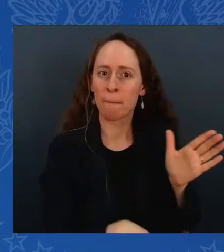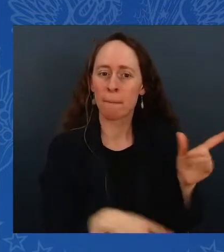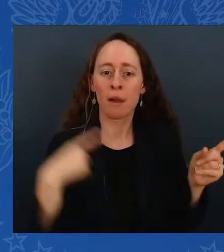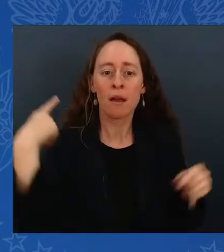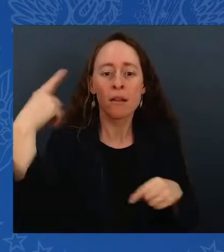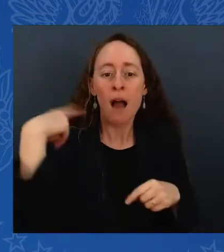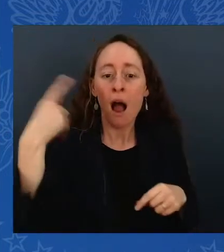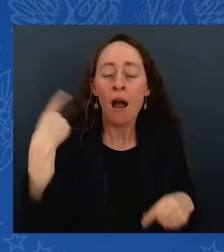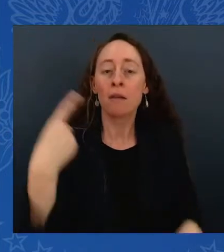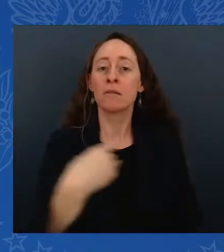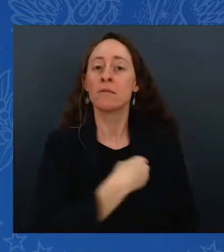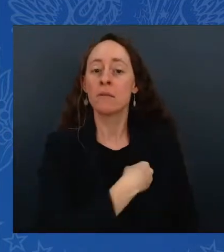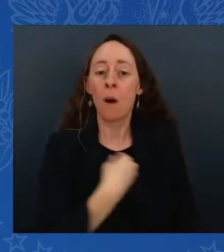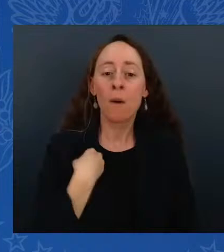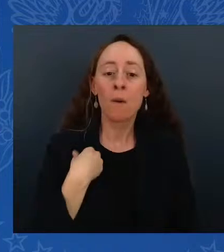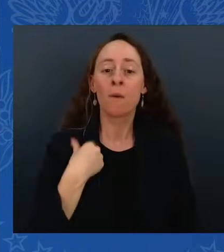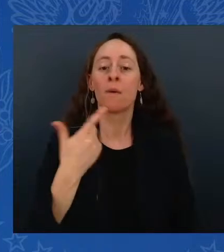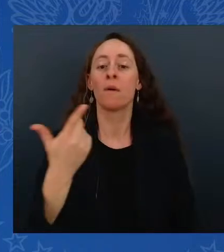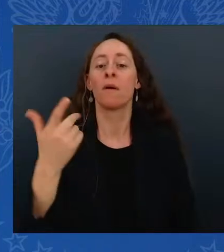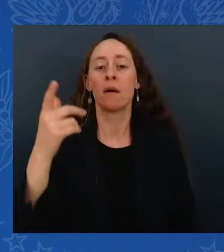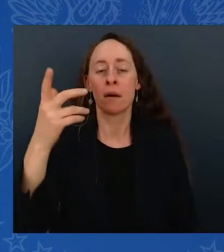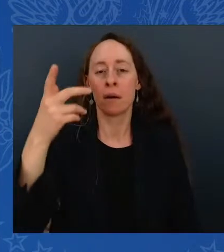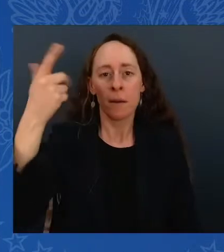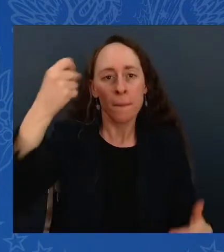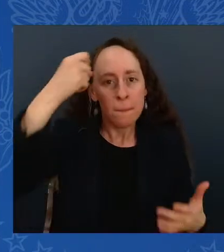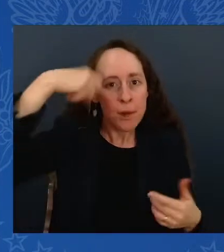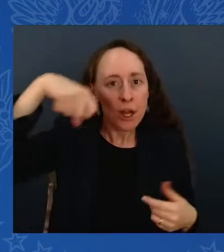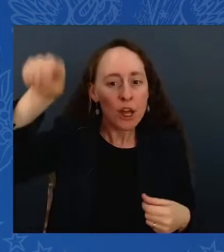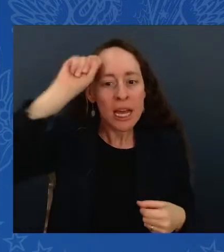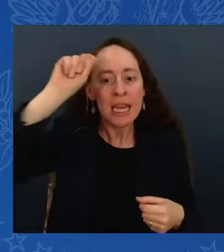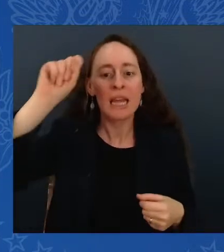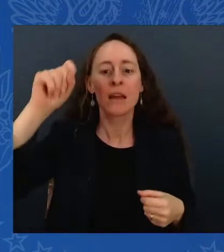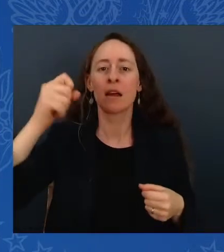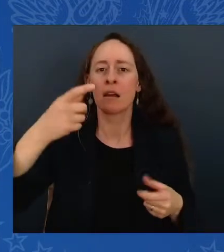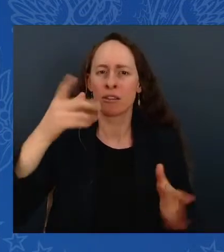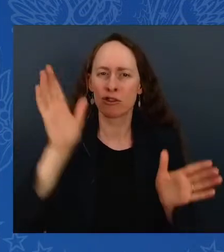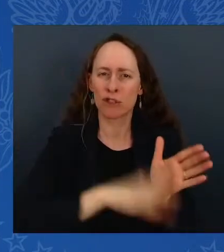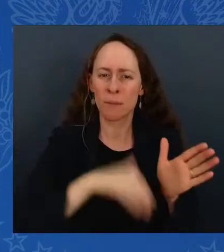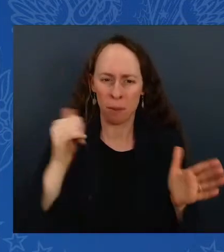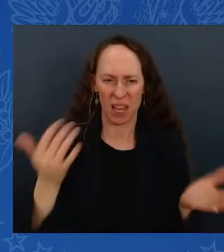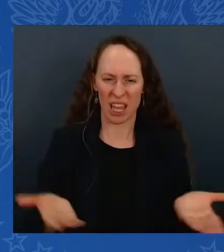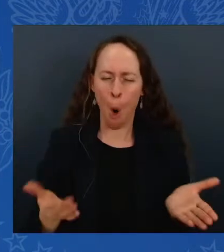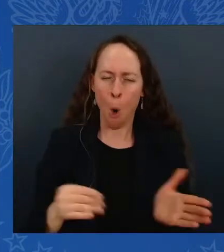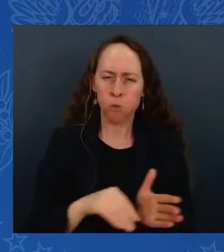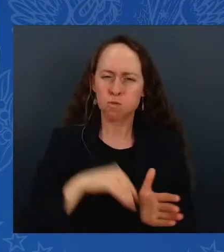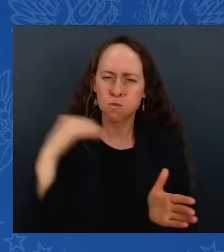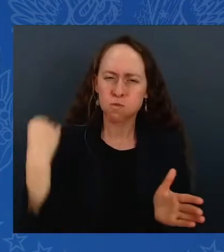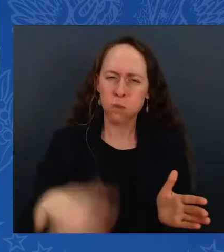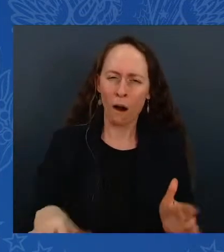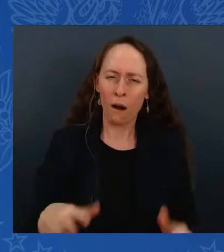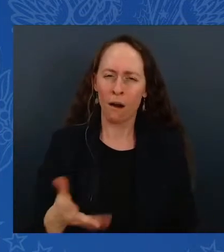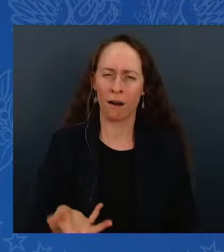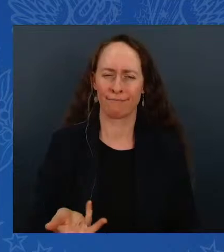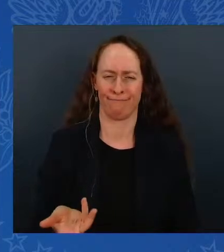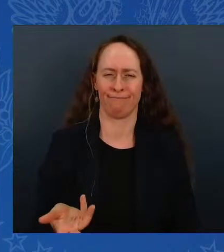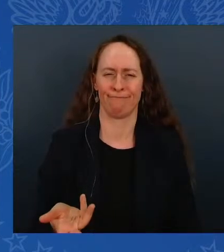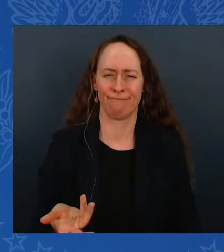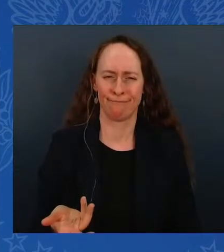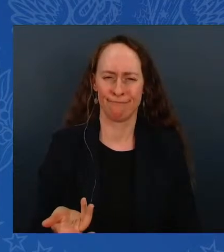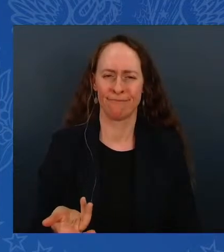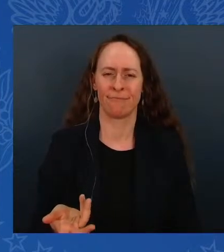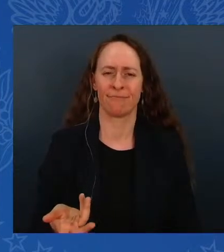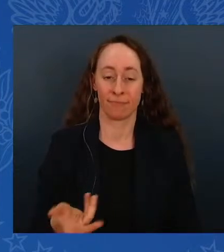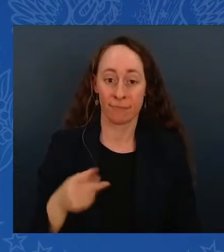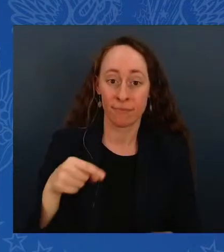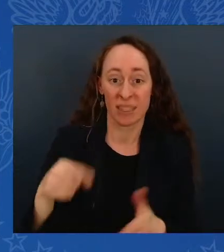around the world. But it's just beginning. The same law says that starting this January, we don't have to obtain any new changes,